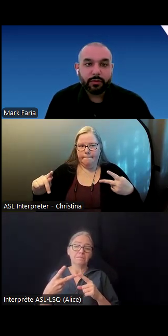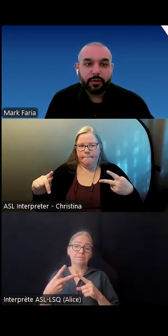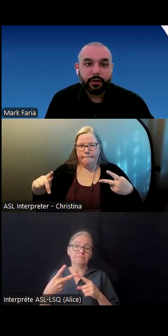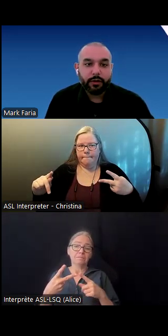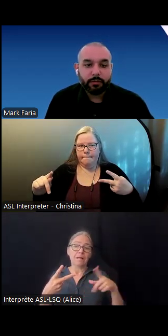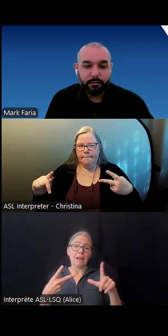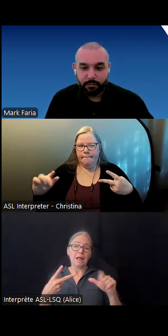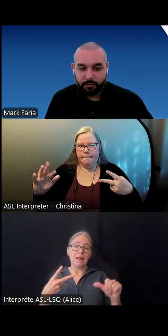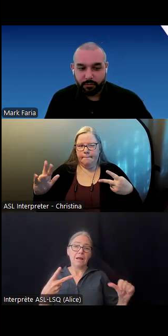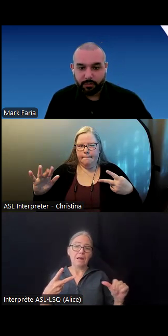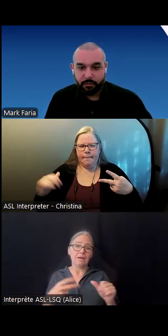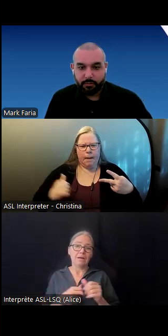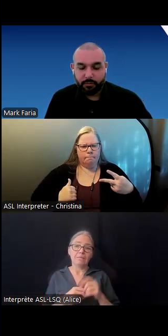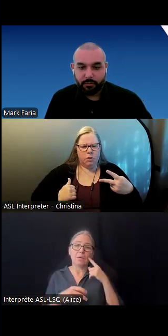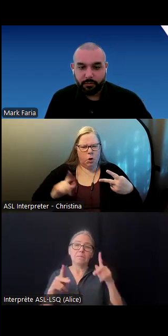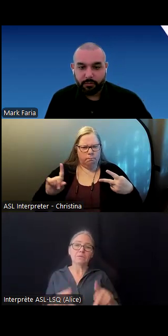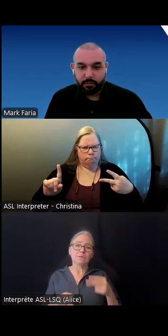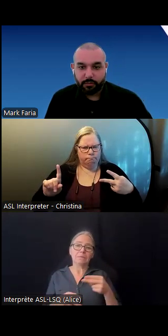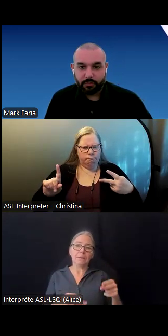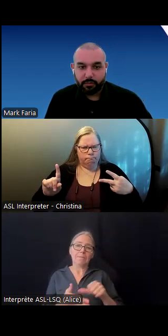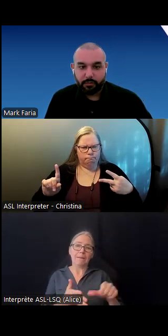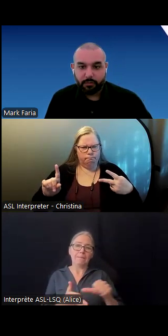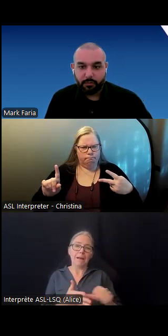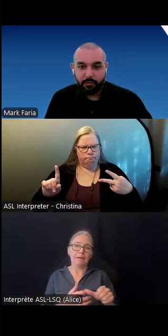So, sorry here.